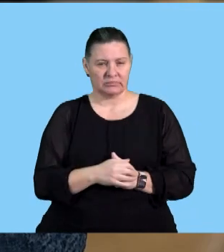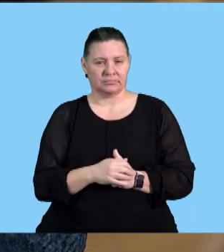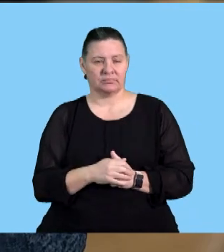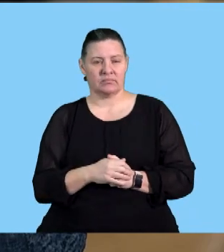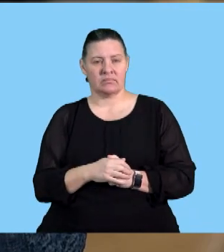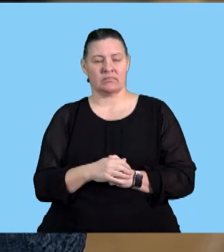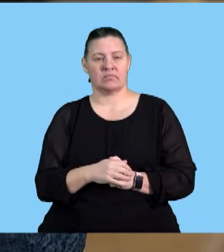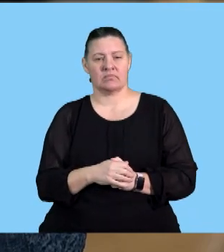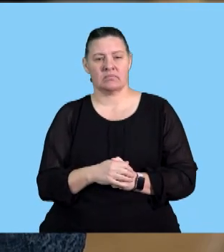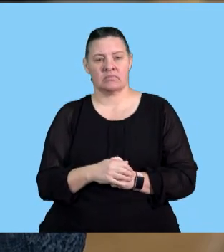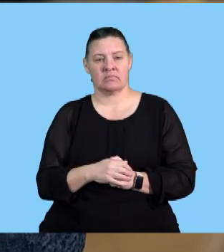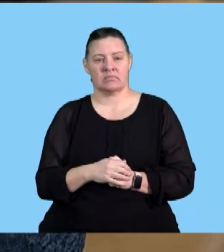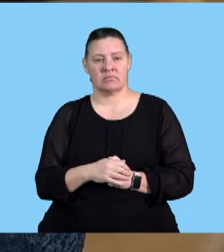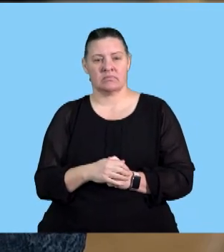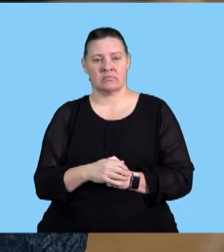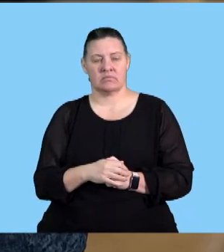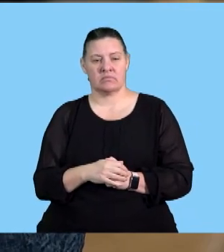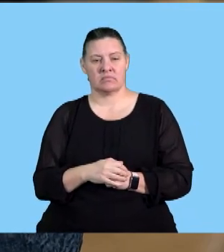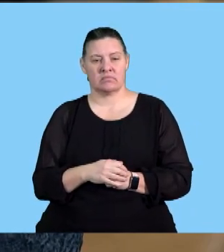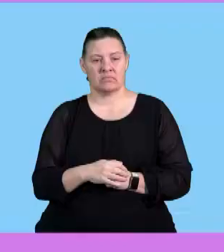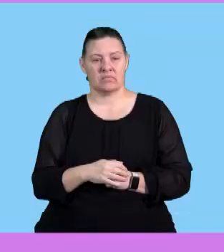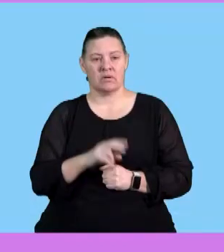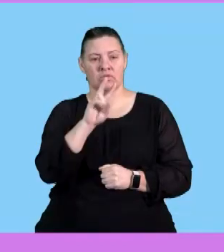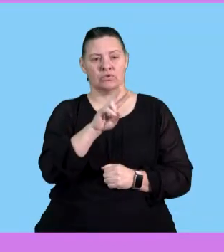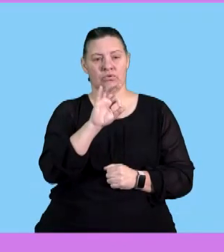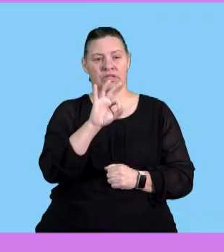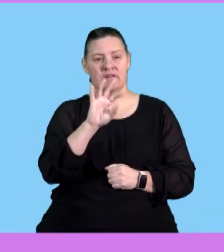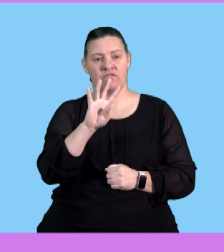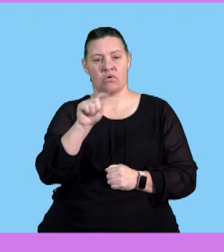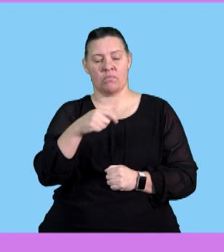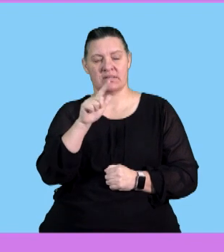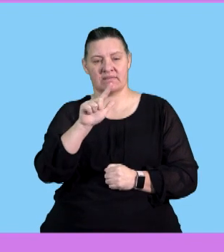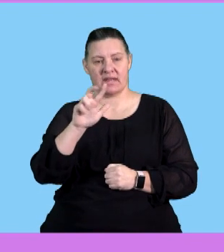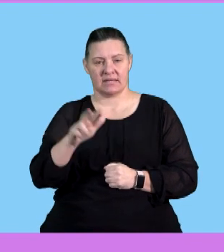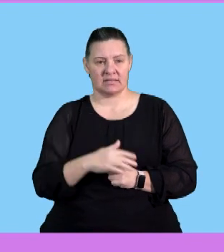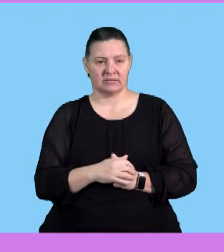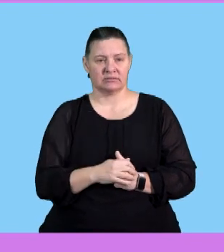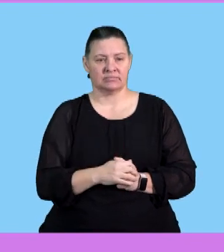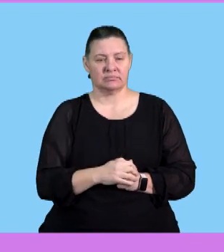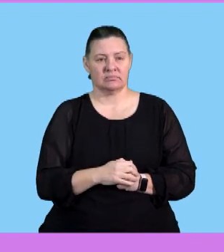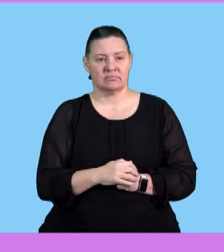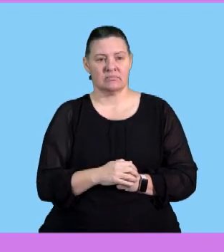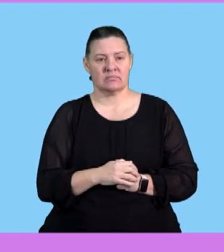amount. So the exclusive amount for a cap is